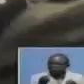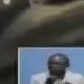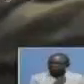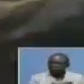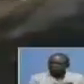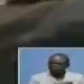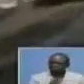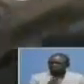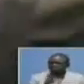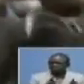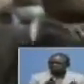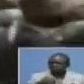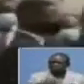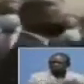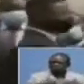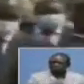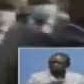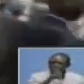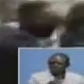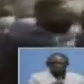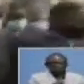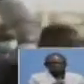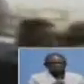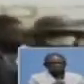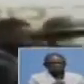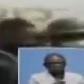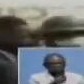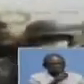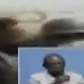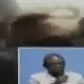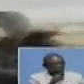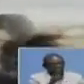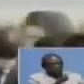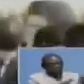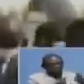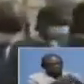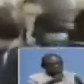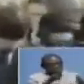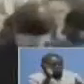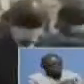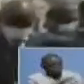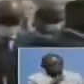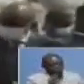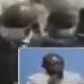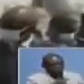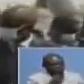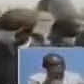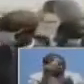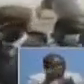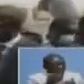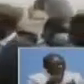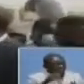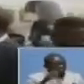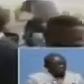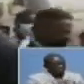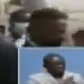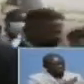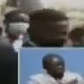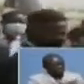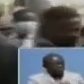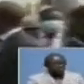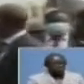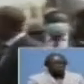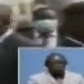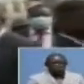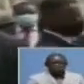to America was not a mere expenditure of national resources. On the issue of corruption, the head of state